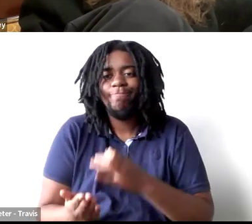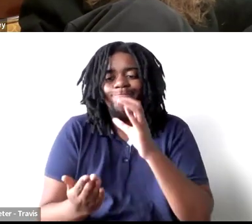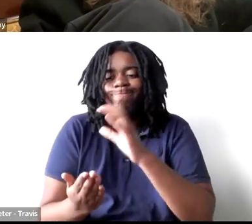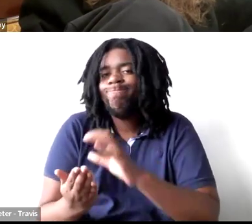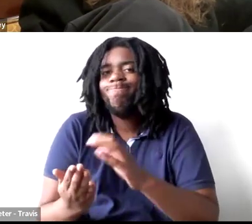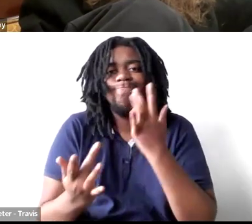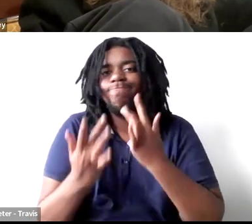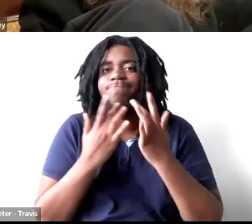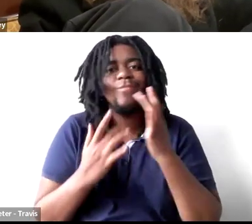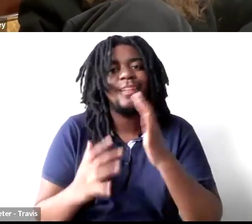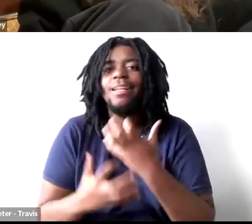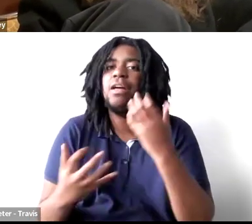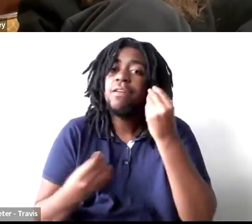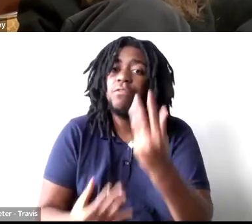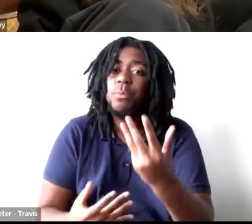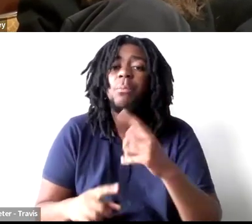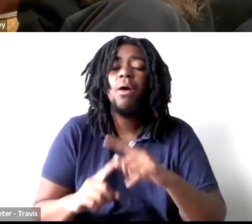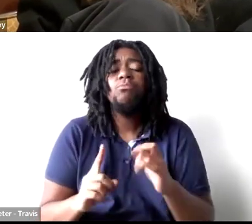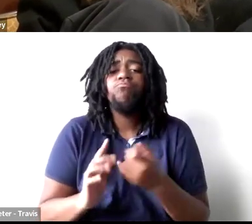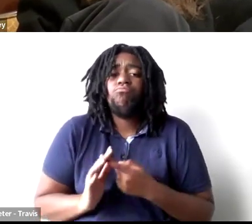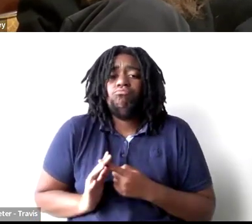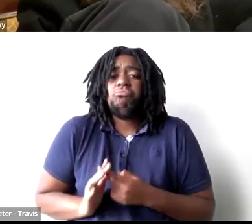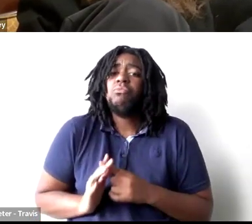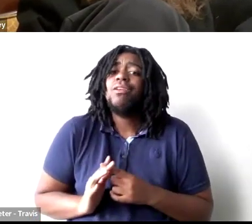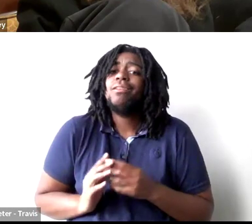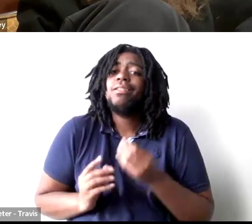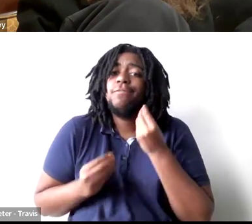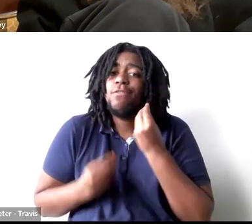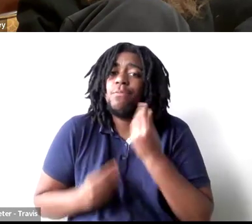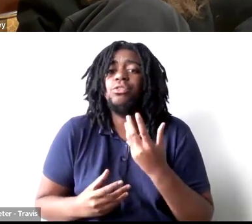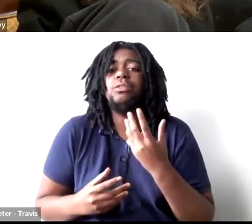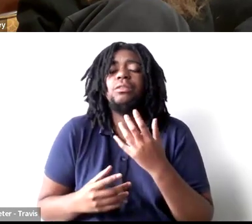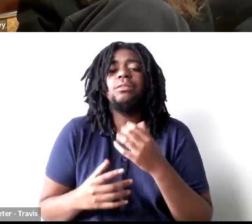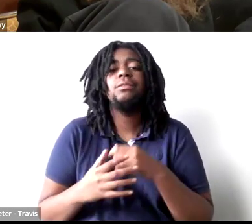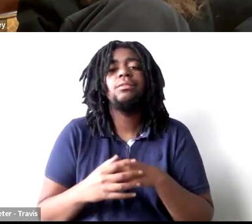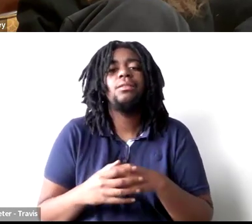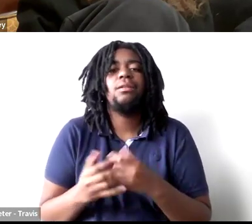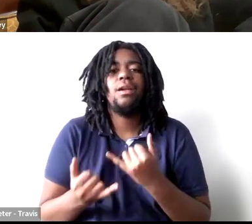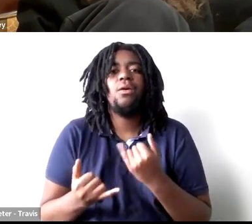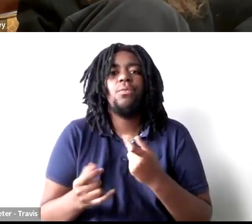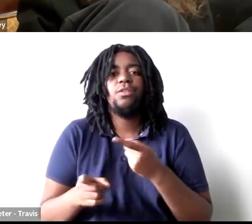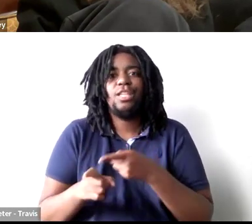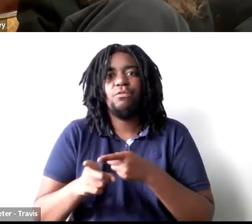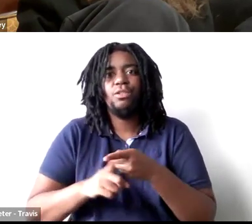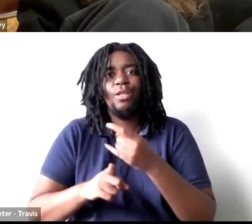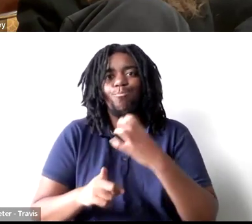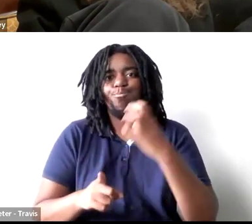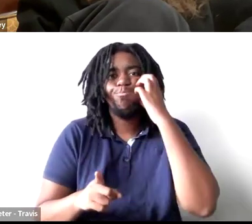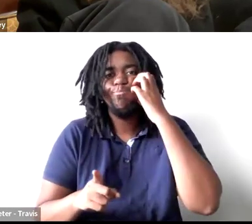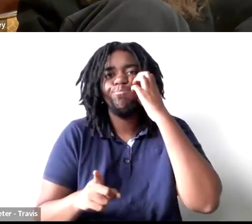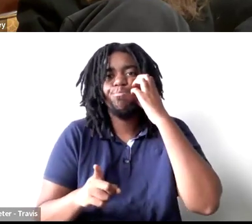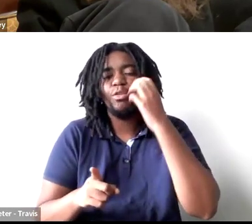of this research, and it's a very active now, very rich area of historical research. I know there are a number